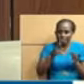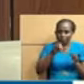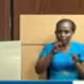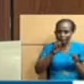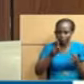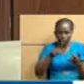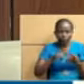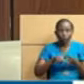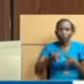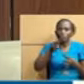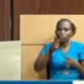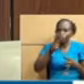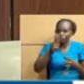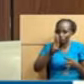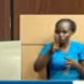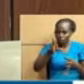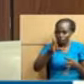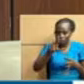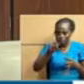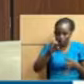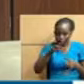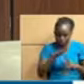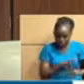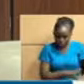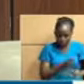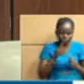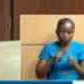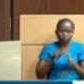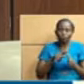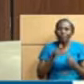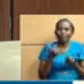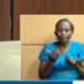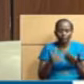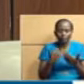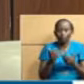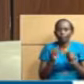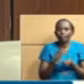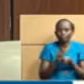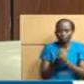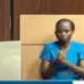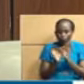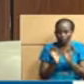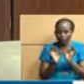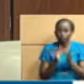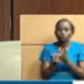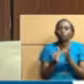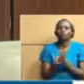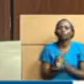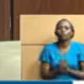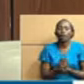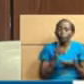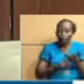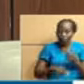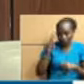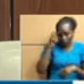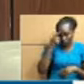vulnerability, redefine targeting, and then our responses will be realistic. Thank you. But what government needs to